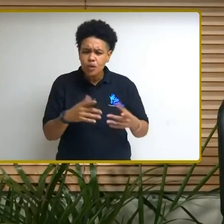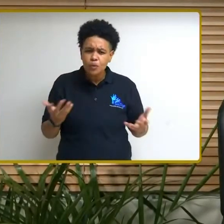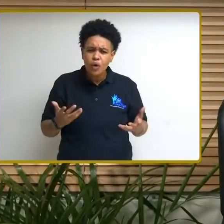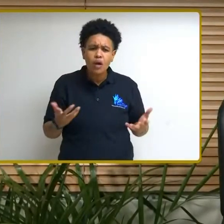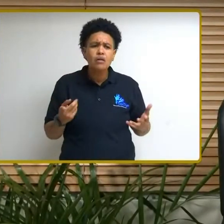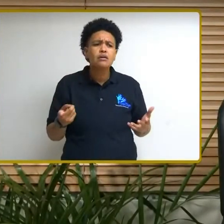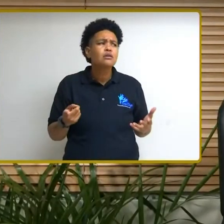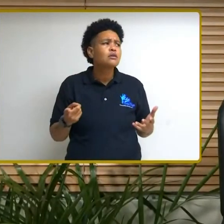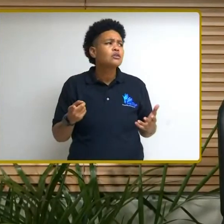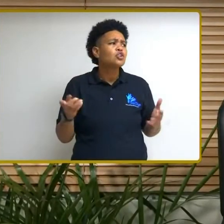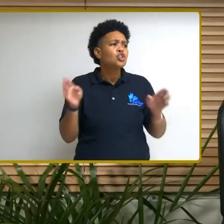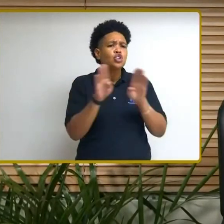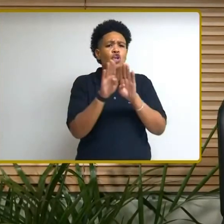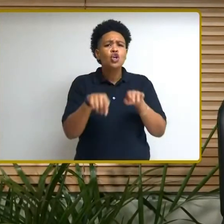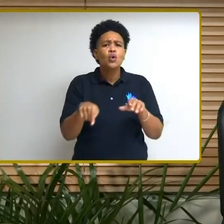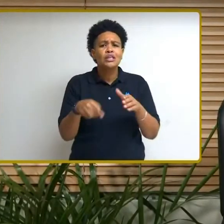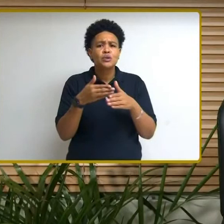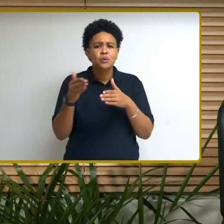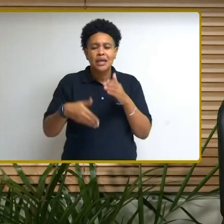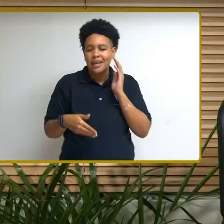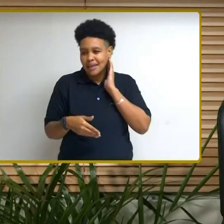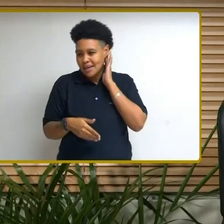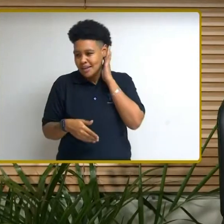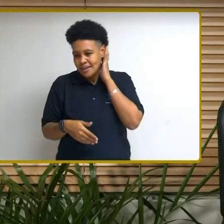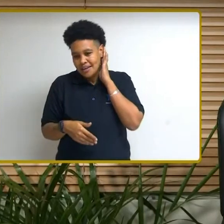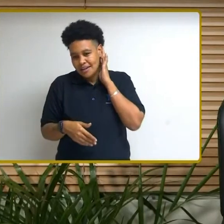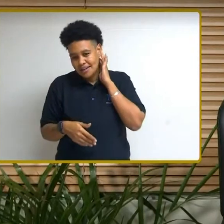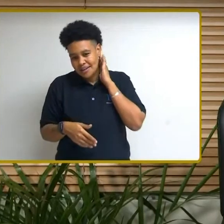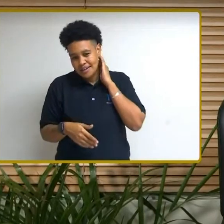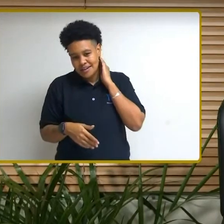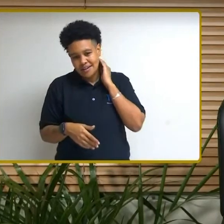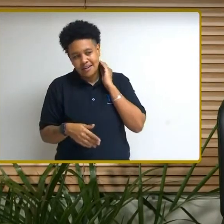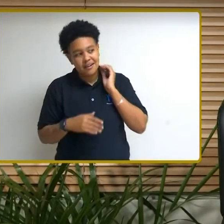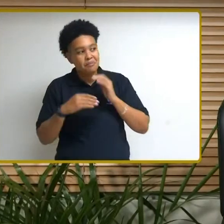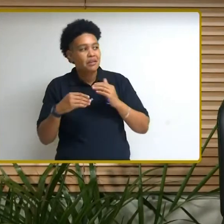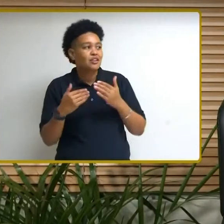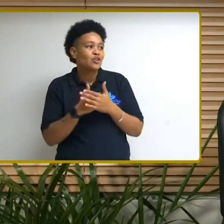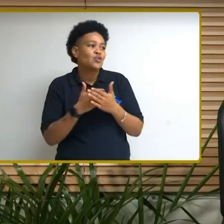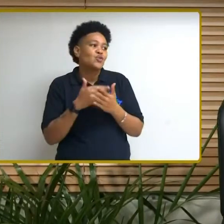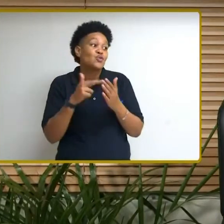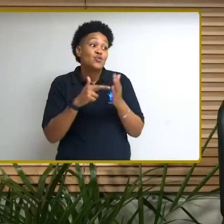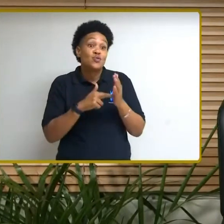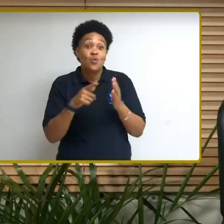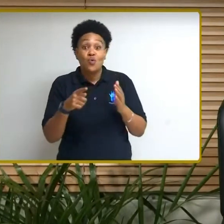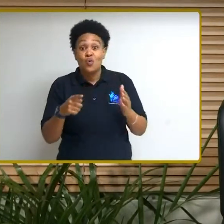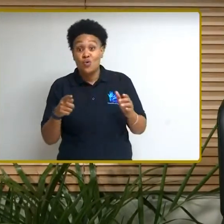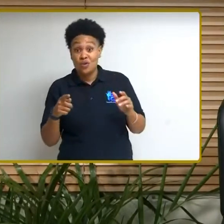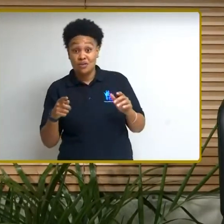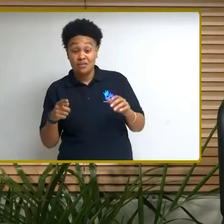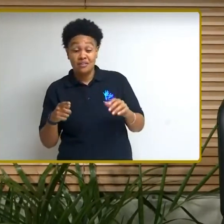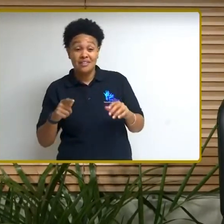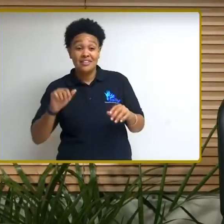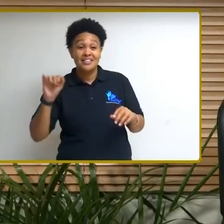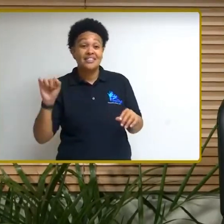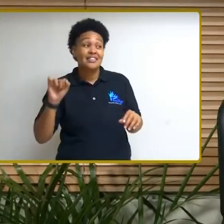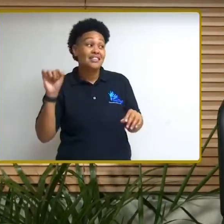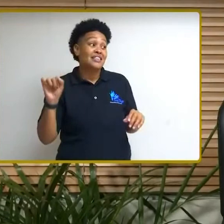the shutdown this weekend based on the measures, the lockdown,